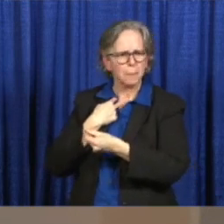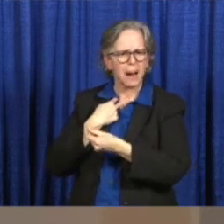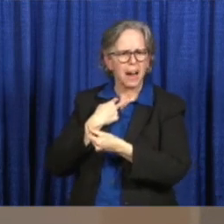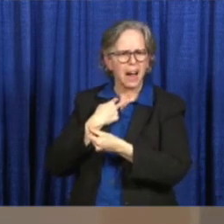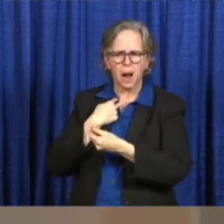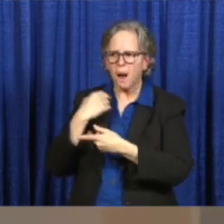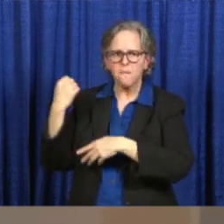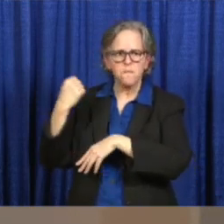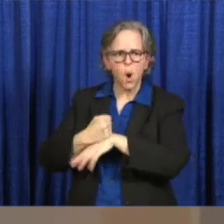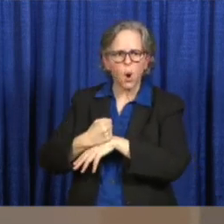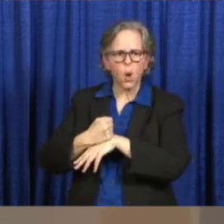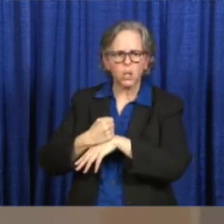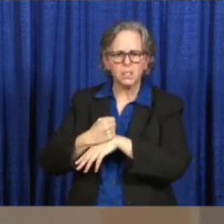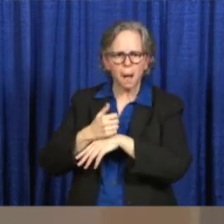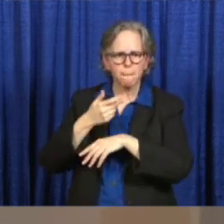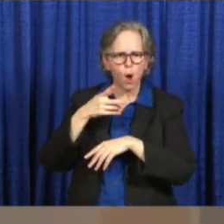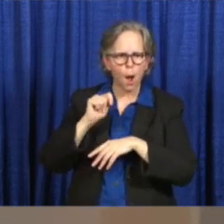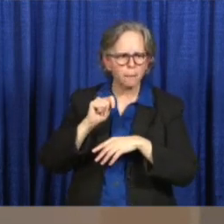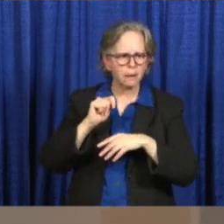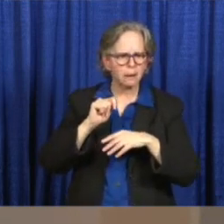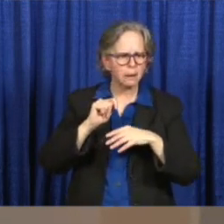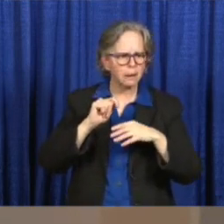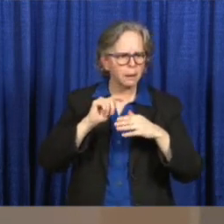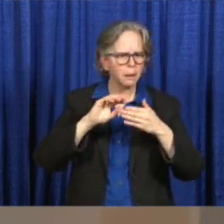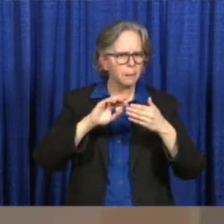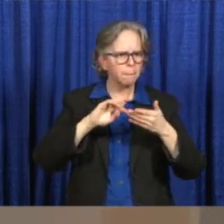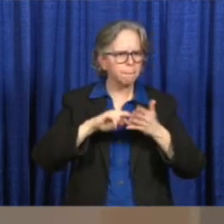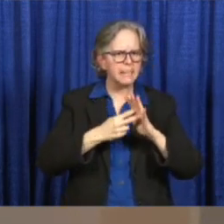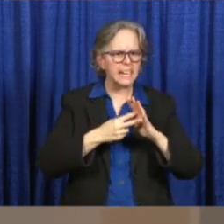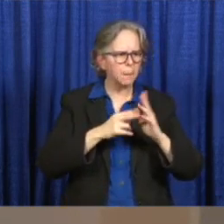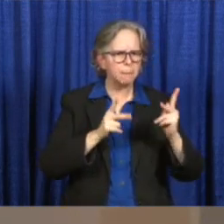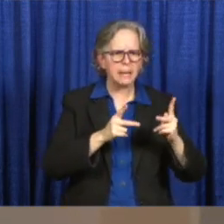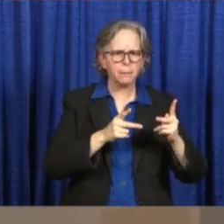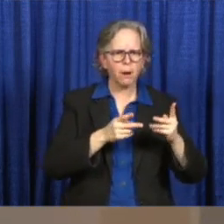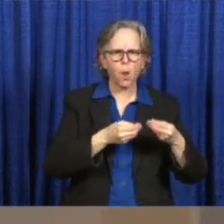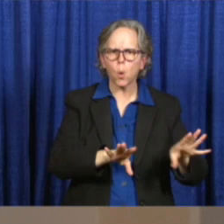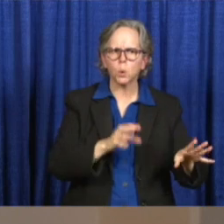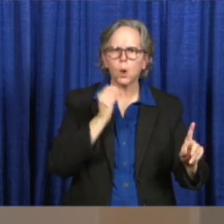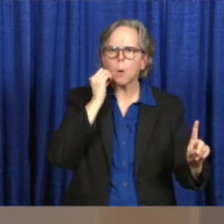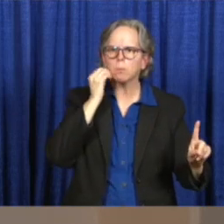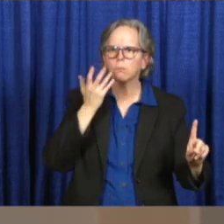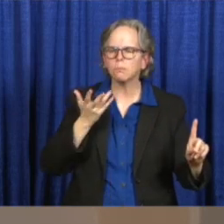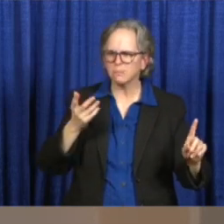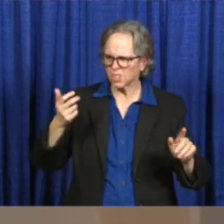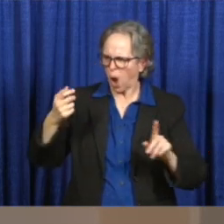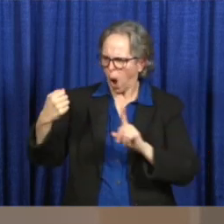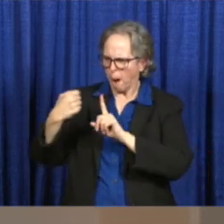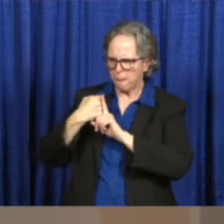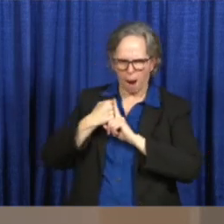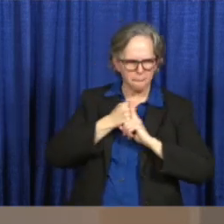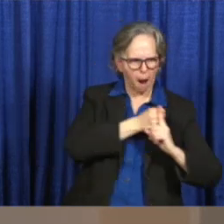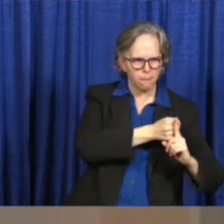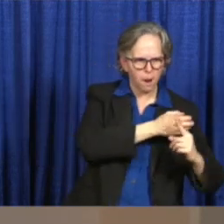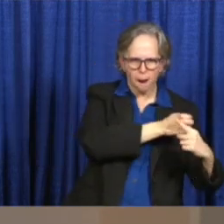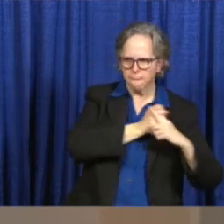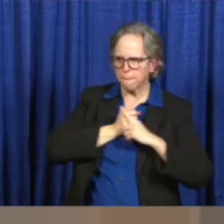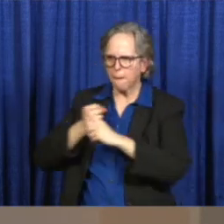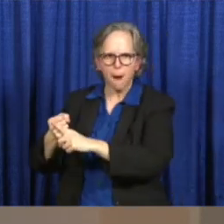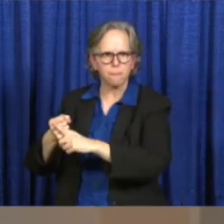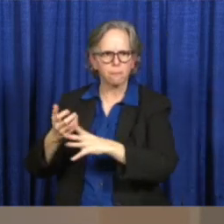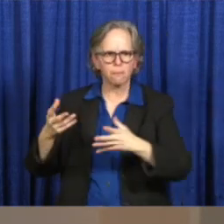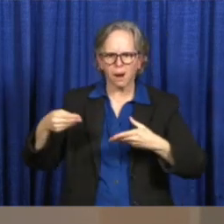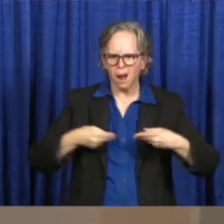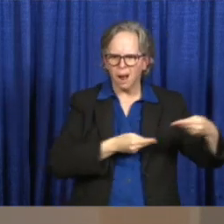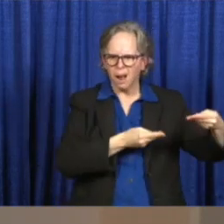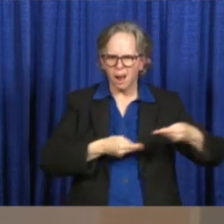upon and then unable to provide services down the line. This affects everybody from small businesses to tenants and so forth. And